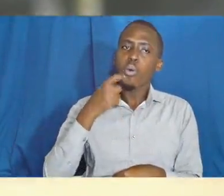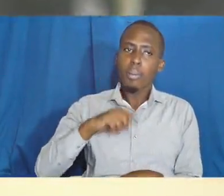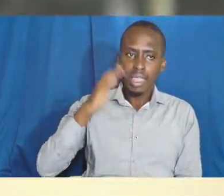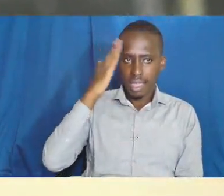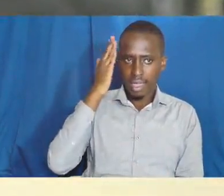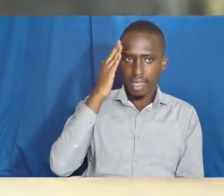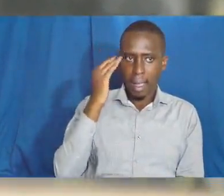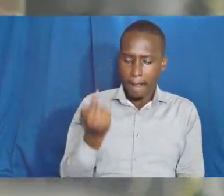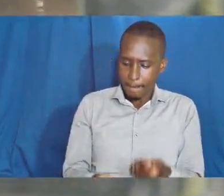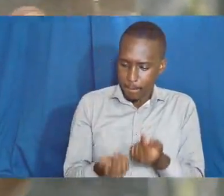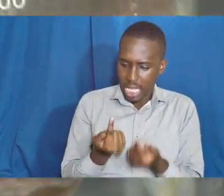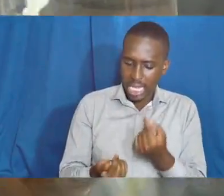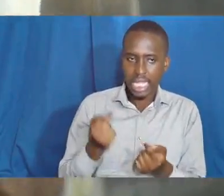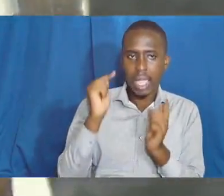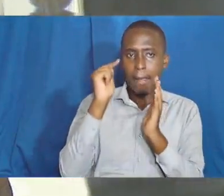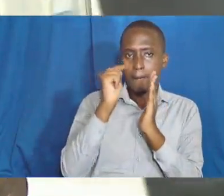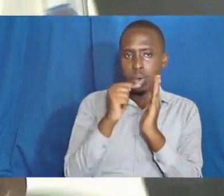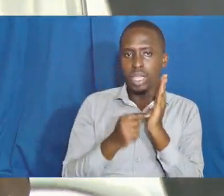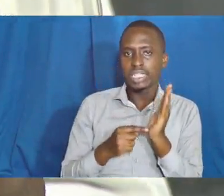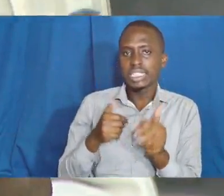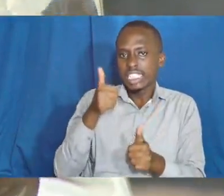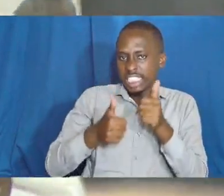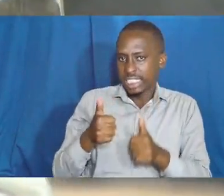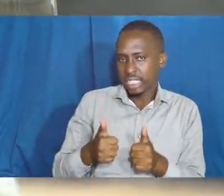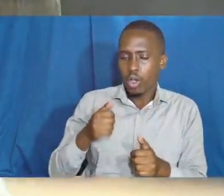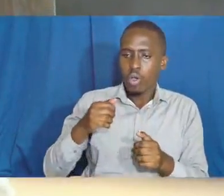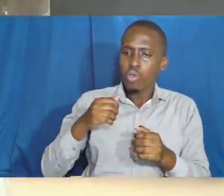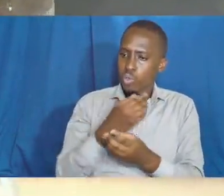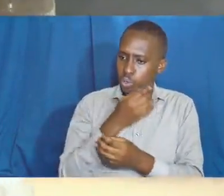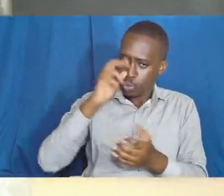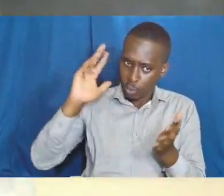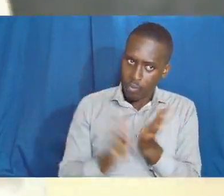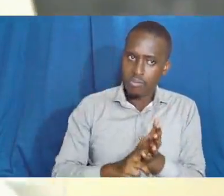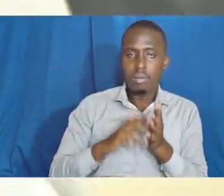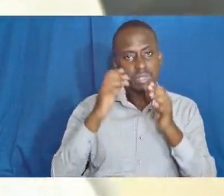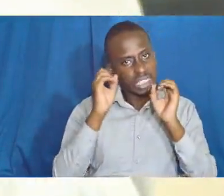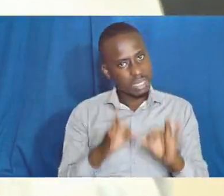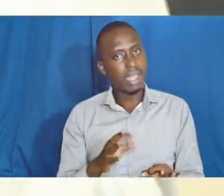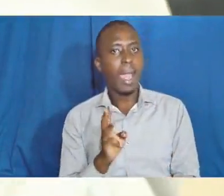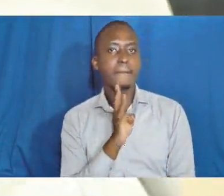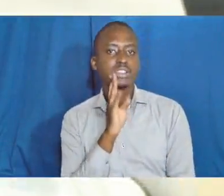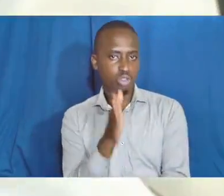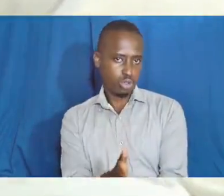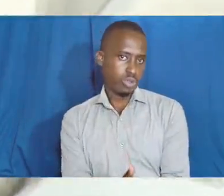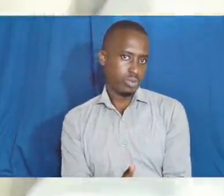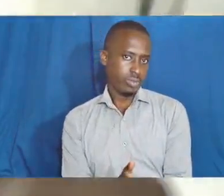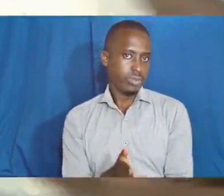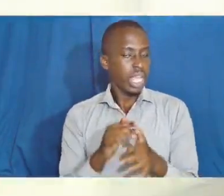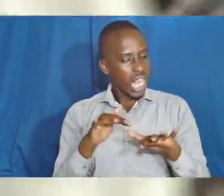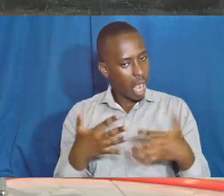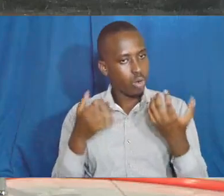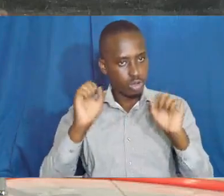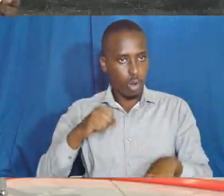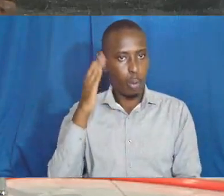point of this liquid to confirm whether it is water. So that is how you can